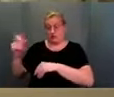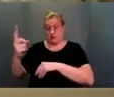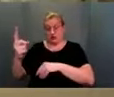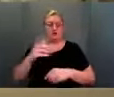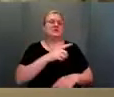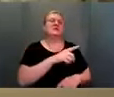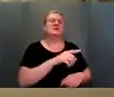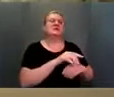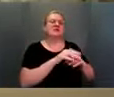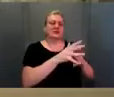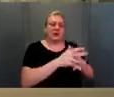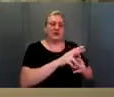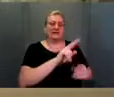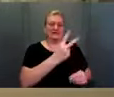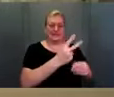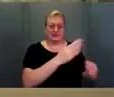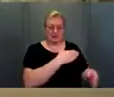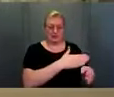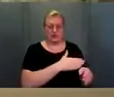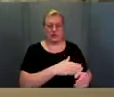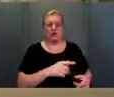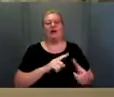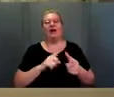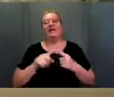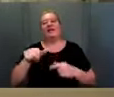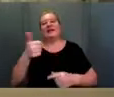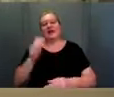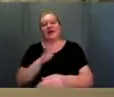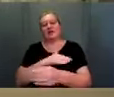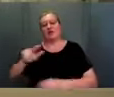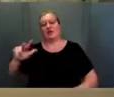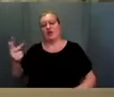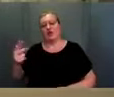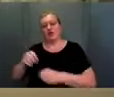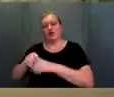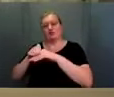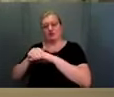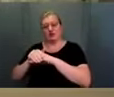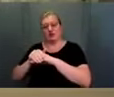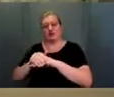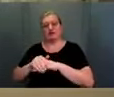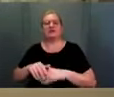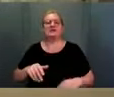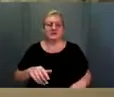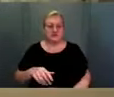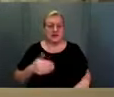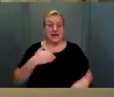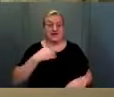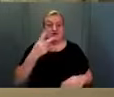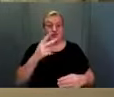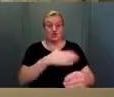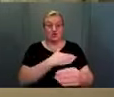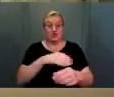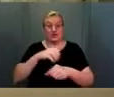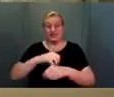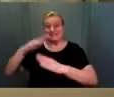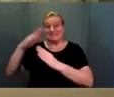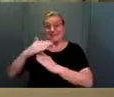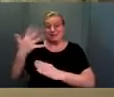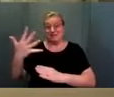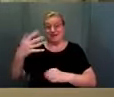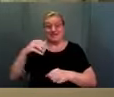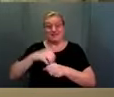Summertime, another track, made it to number three on the British charts. Another first for dancehall, having two songs top five on the charts in two